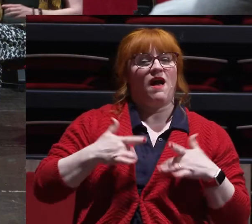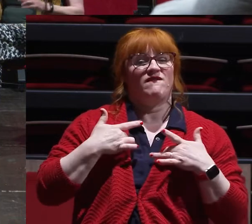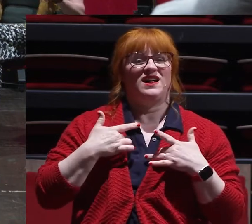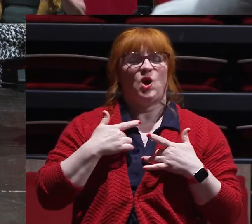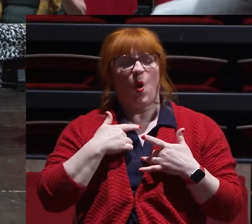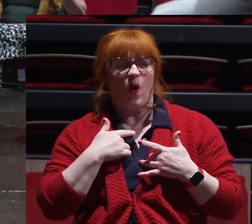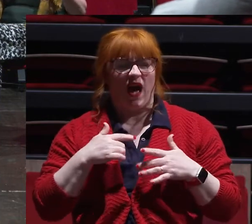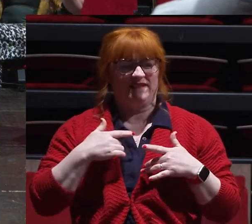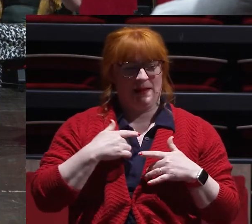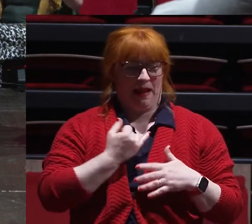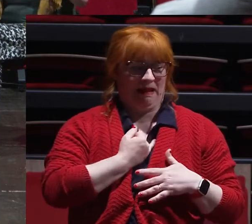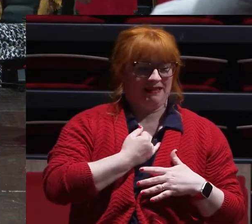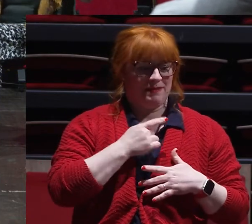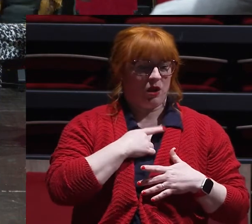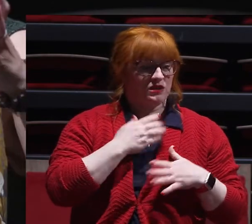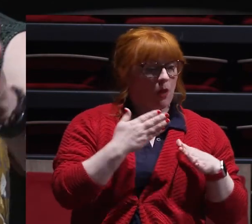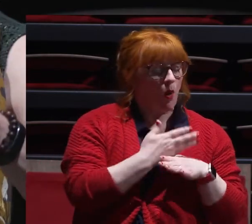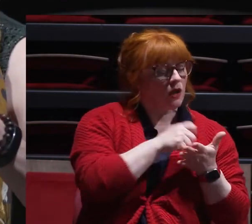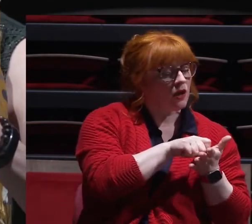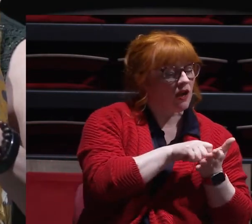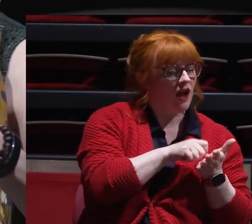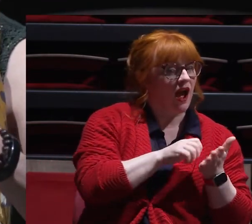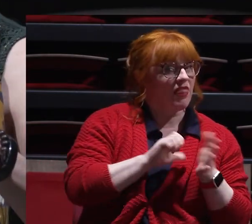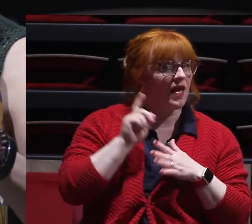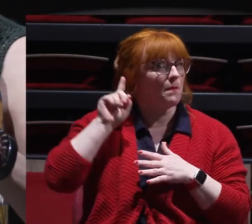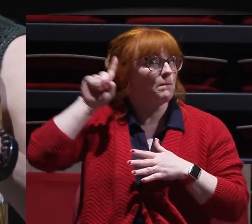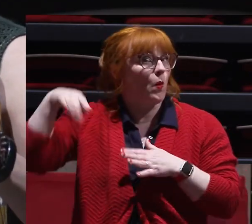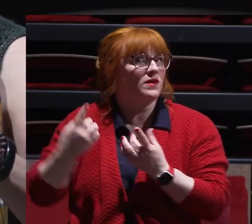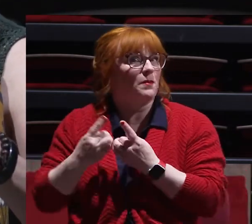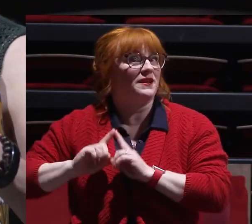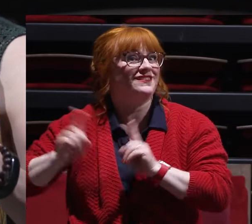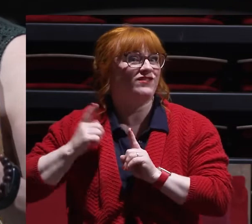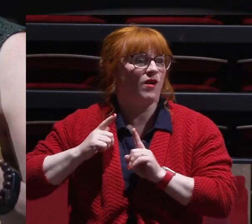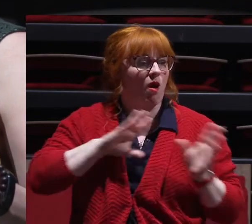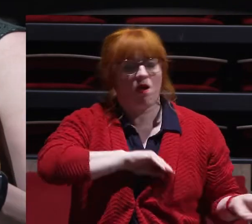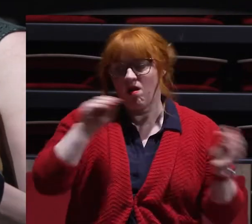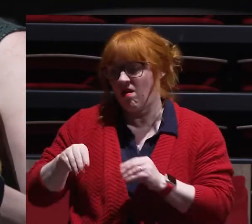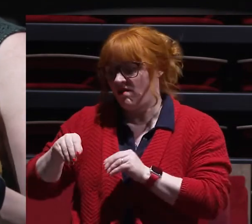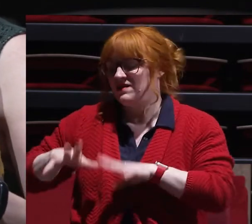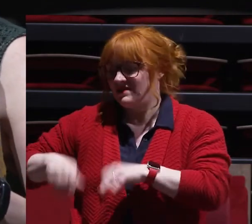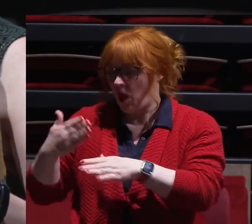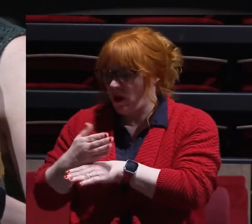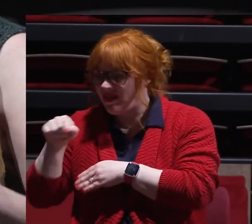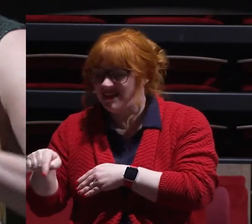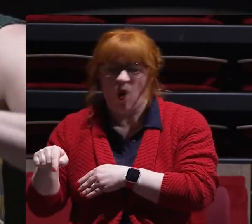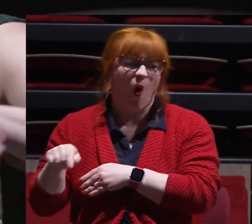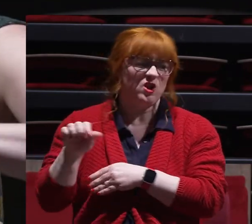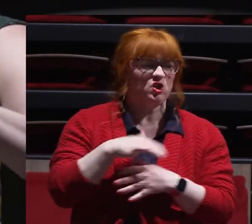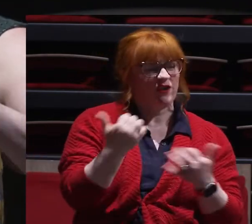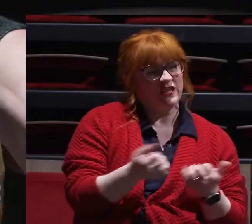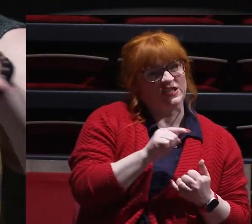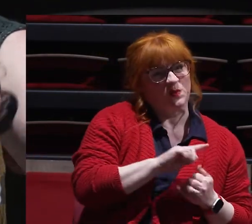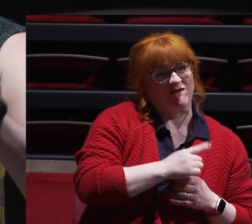because I used to feel quite disloyal about working on something and then having an idea for something else and moving onto that